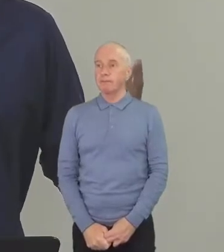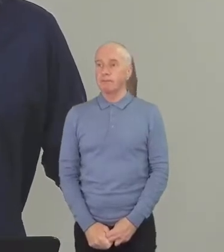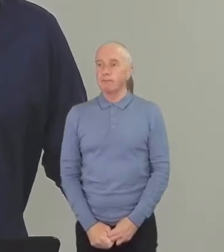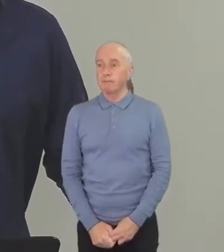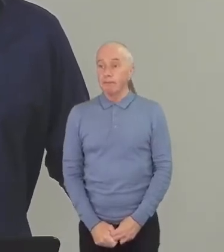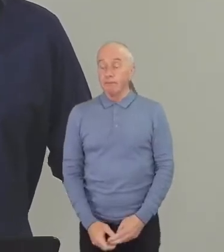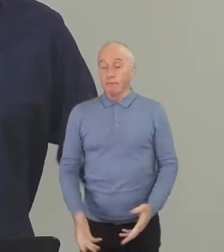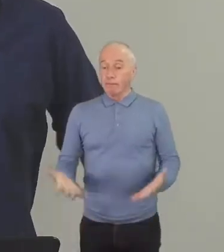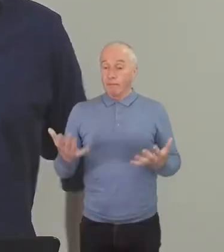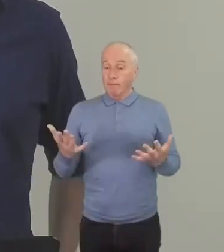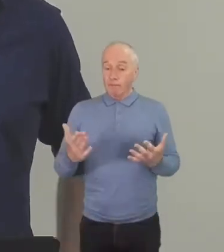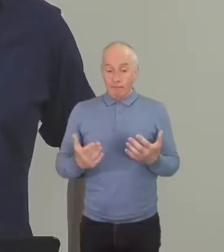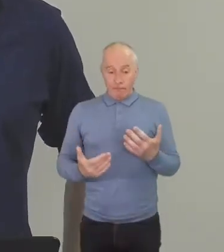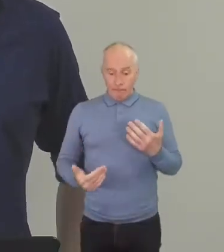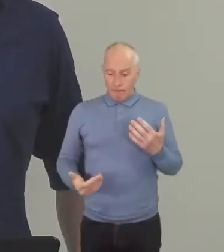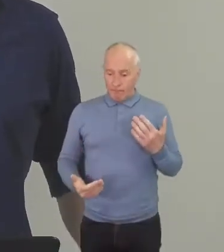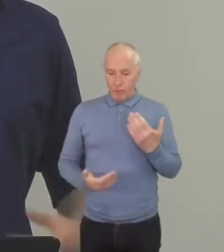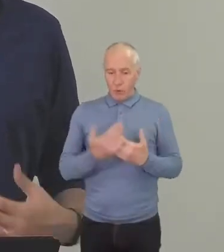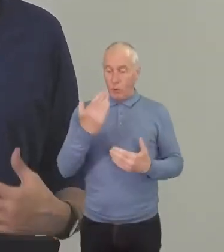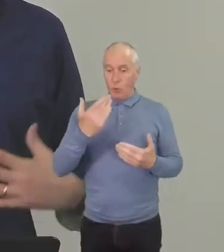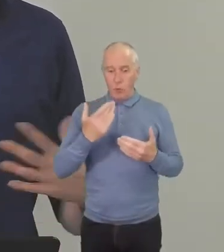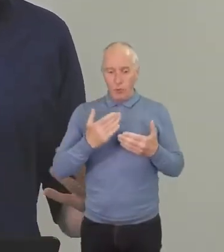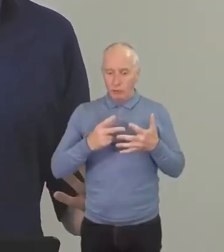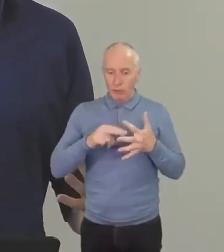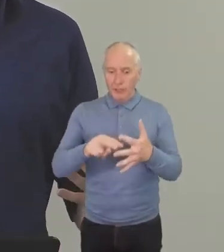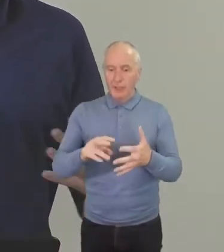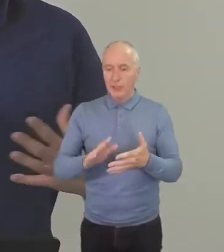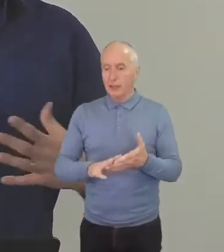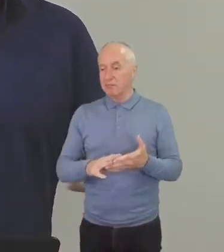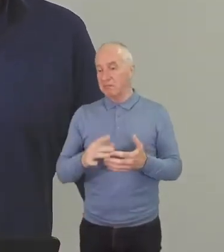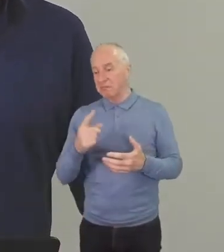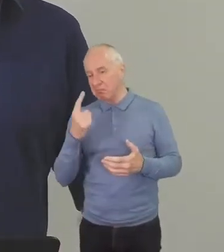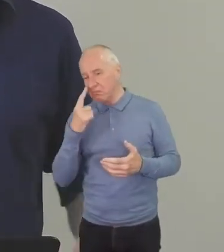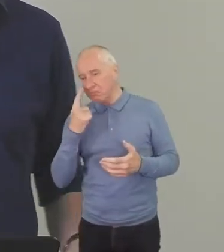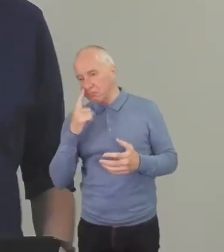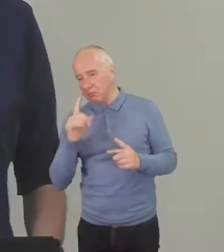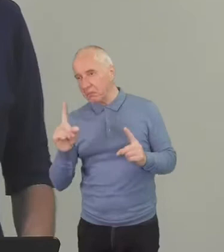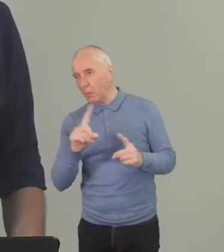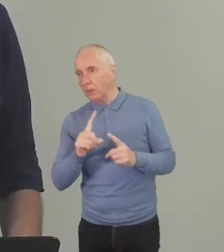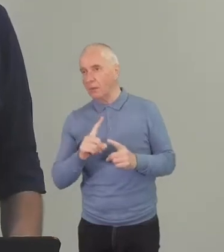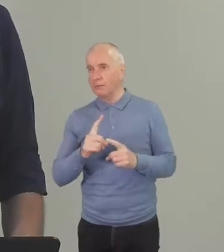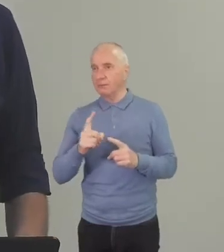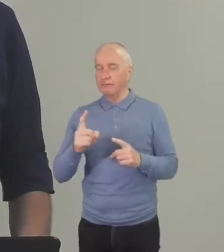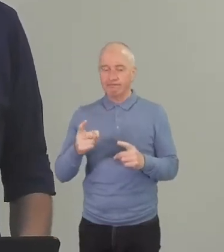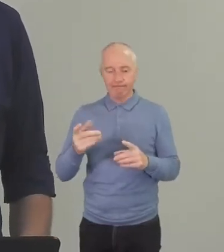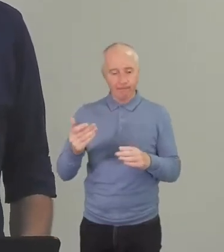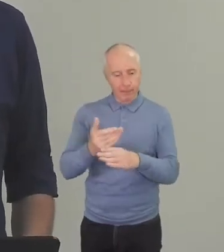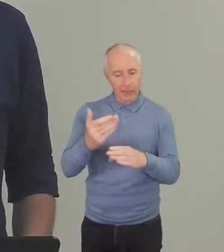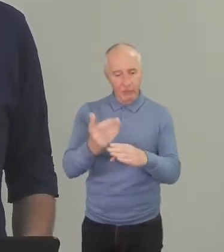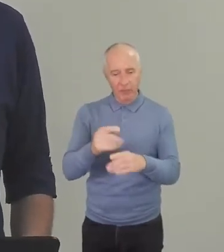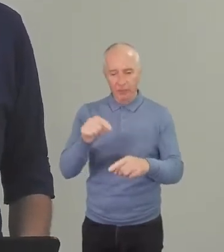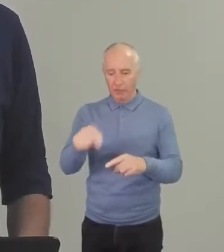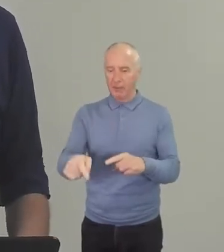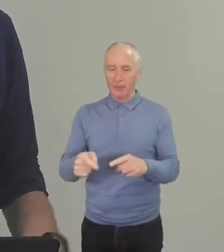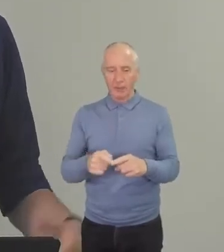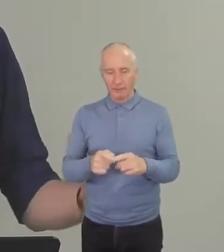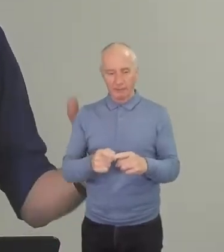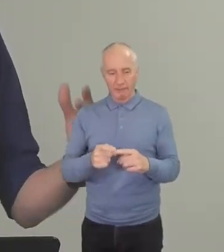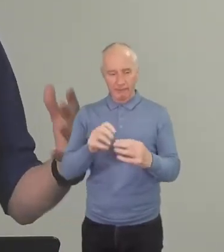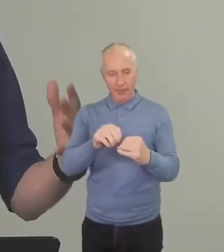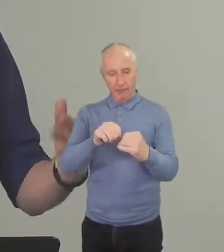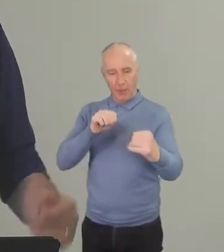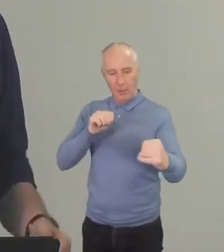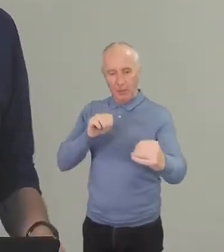So here we have new strategy. The prospect of continuing that ministry amongst the most marginalised, amongst